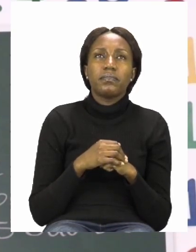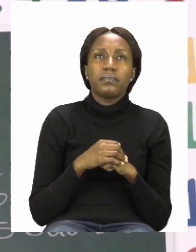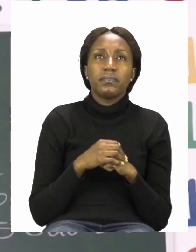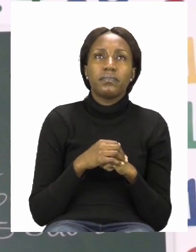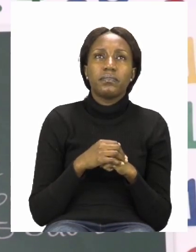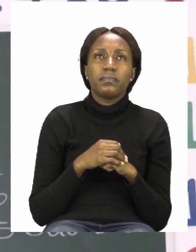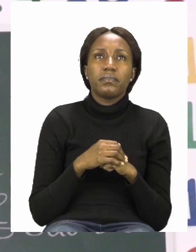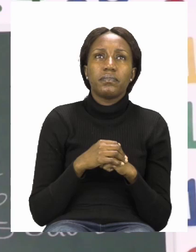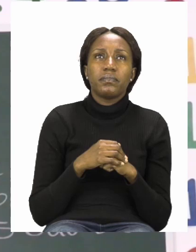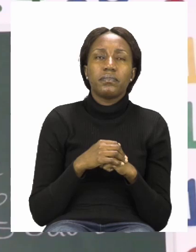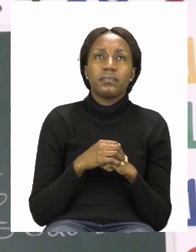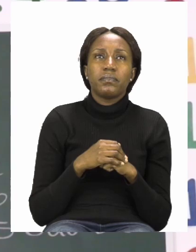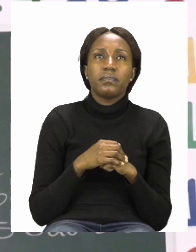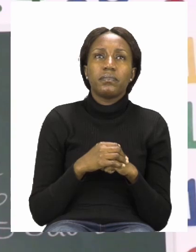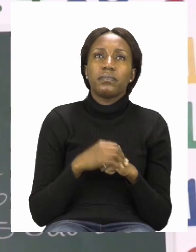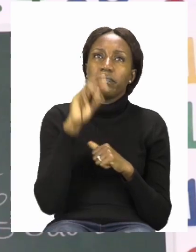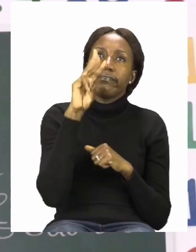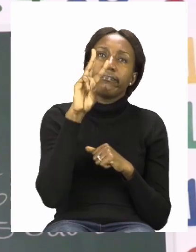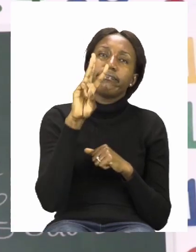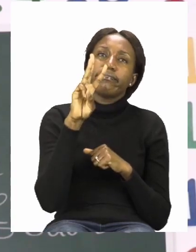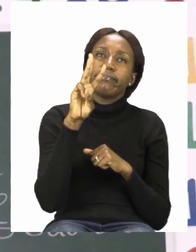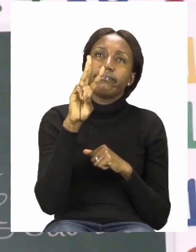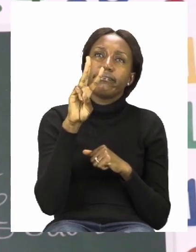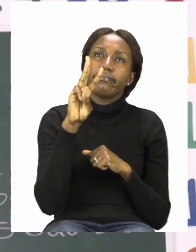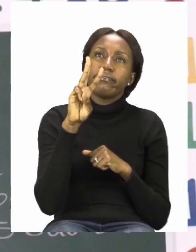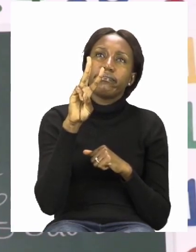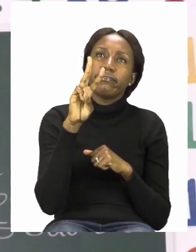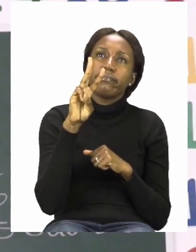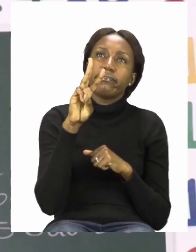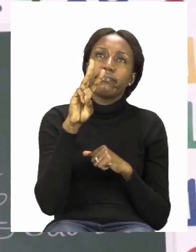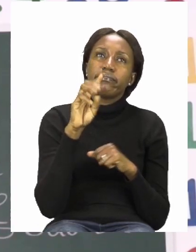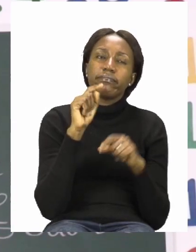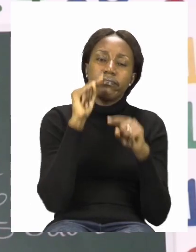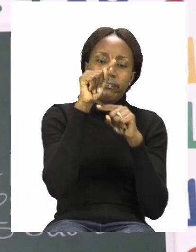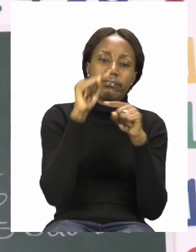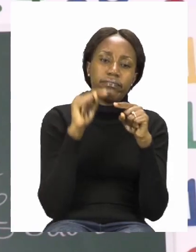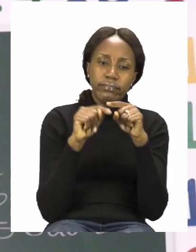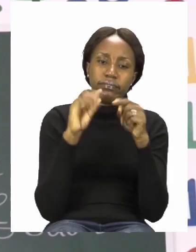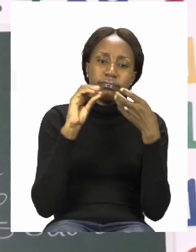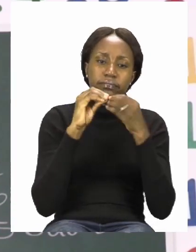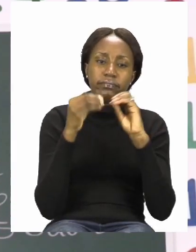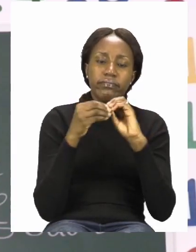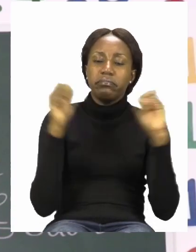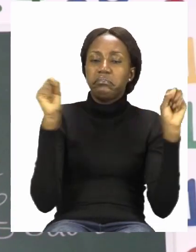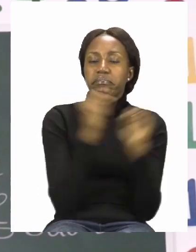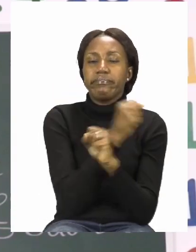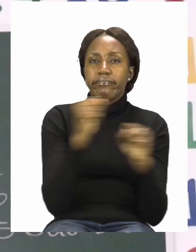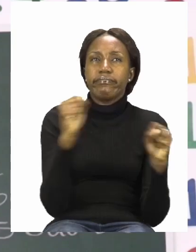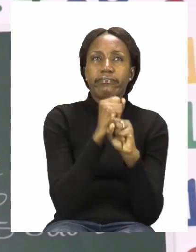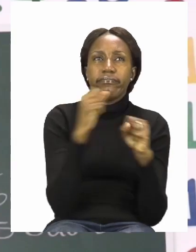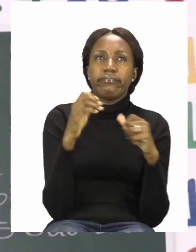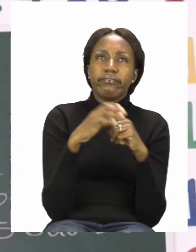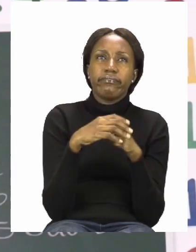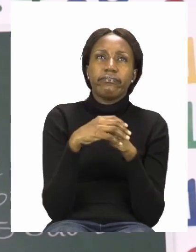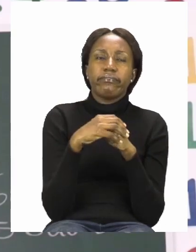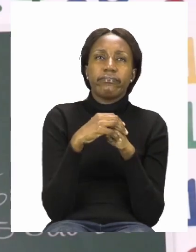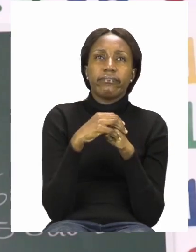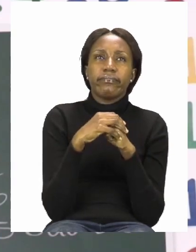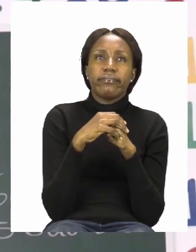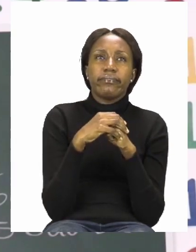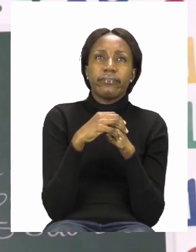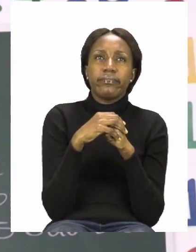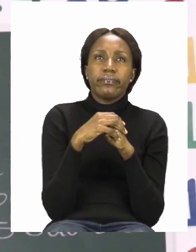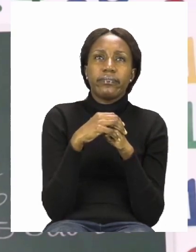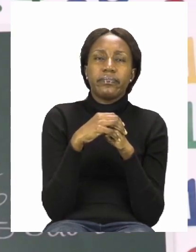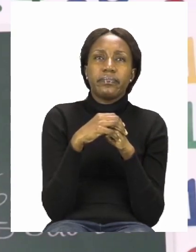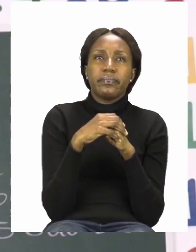it. The next number that we have is a 3. So we need to find out. We are taking a look